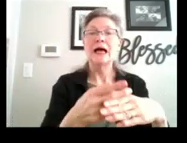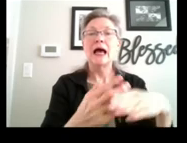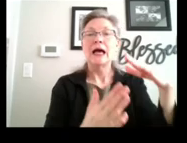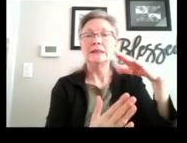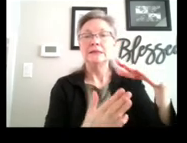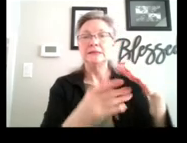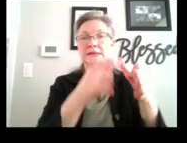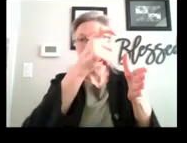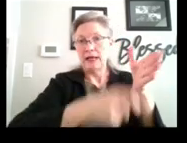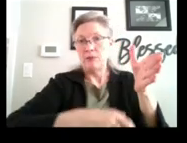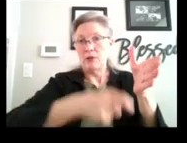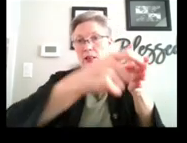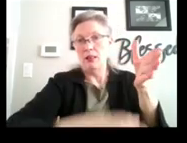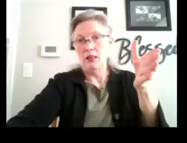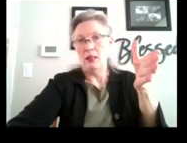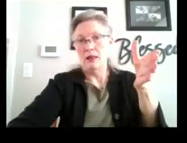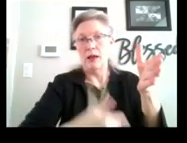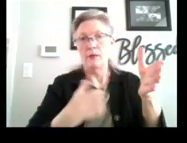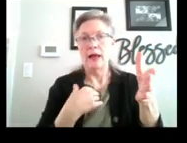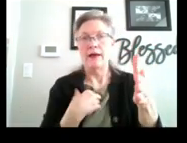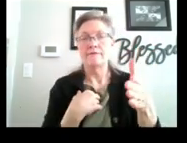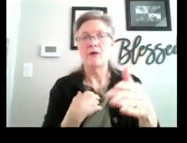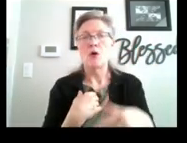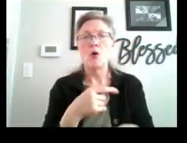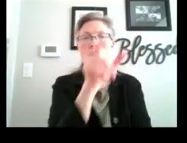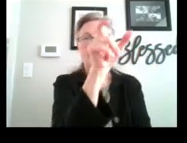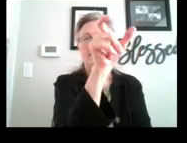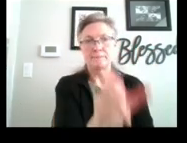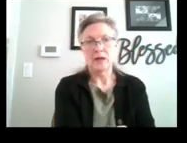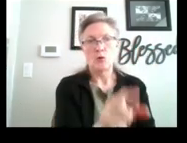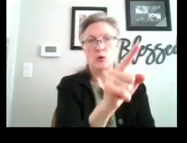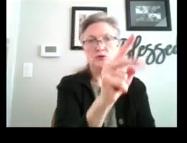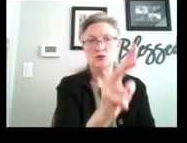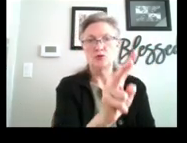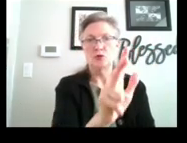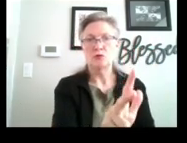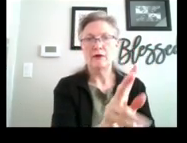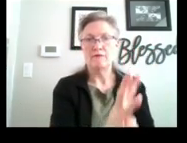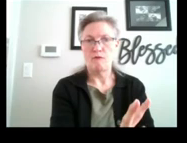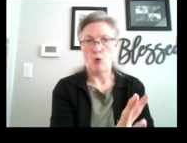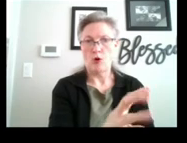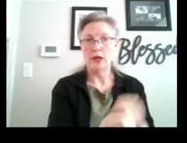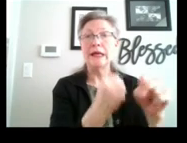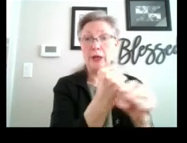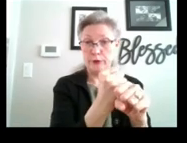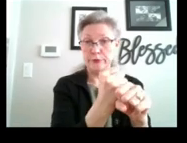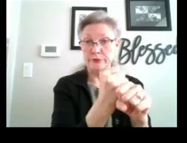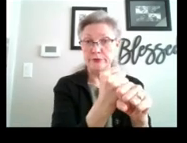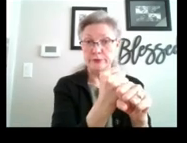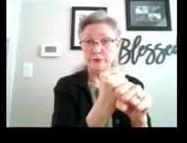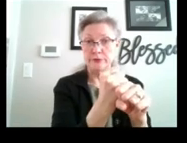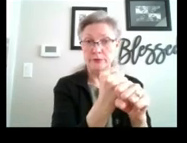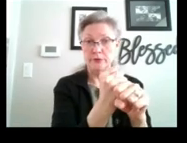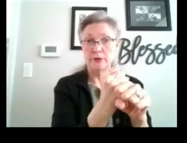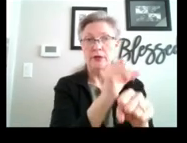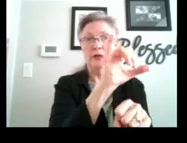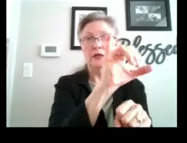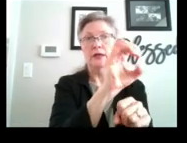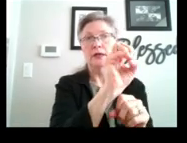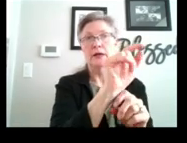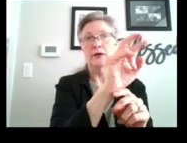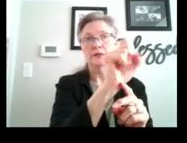have 1, 2, 3, 4. These are my years.